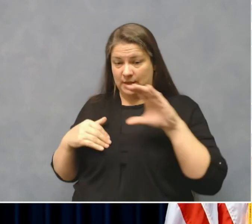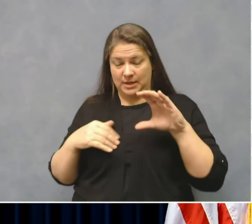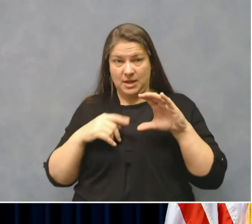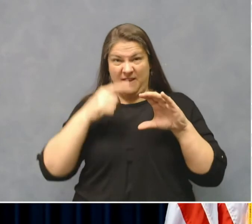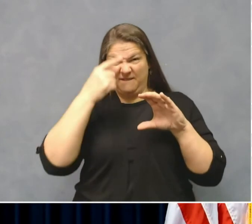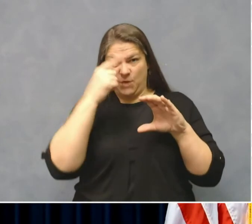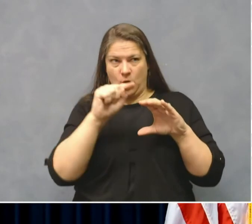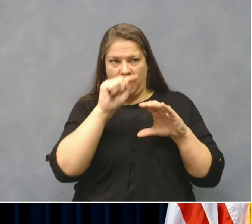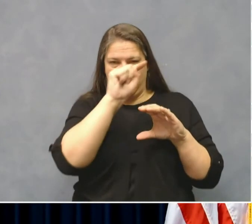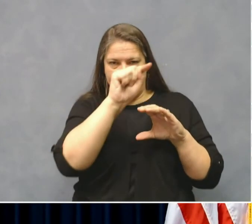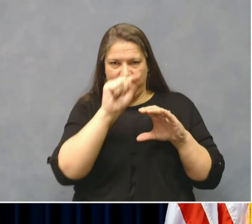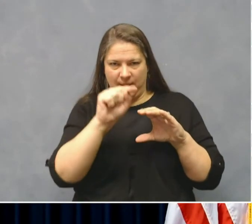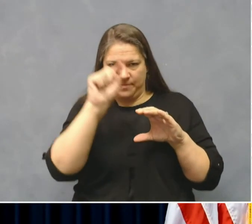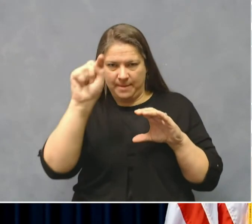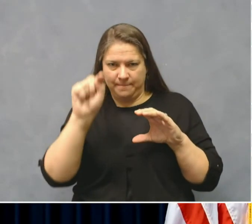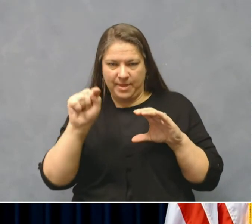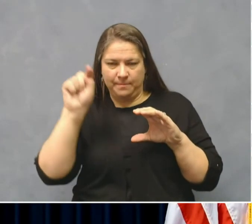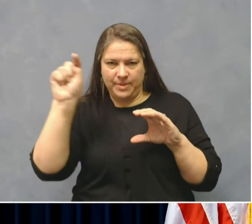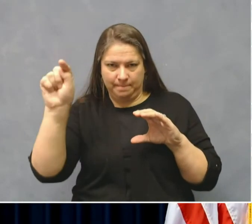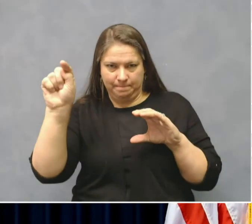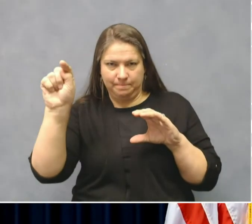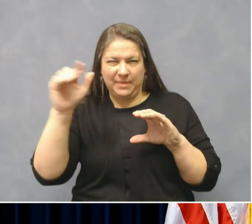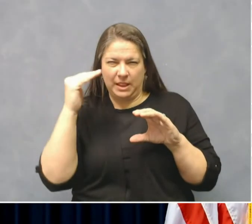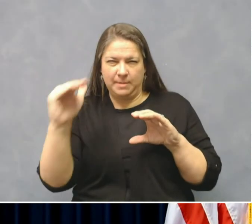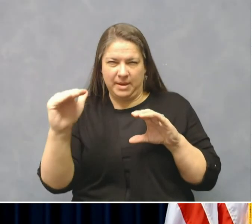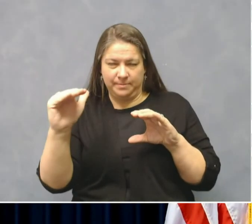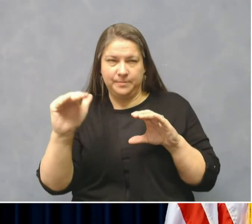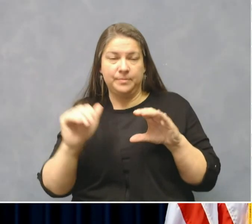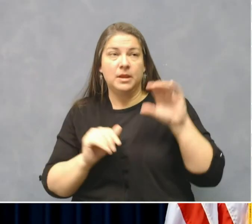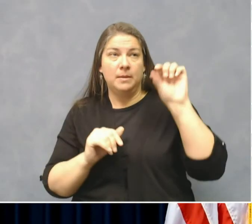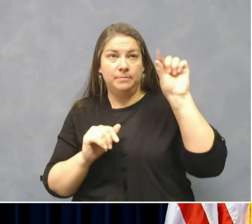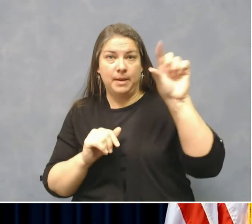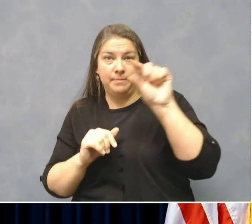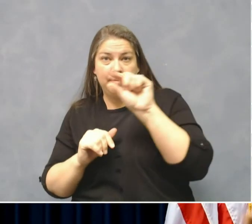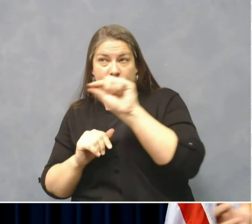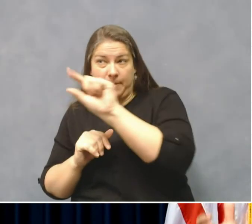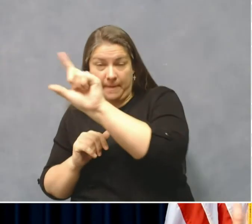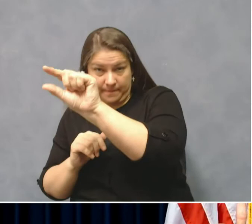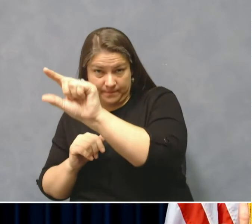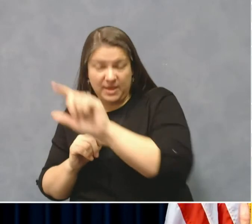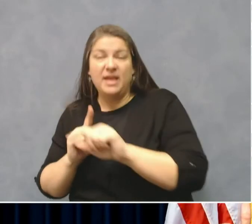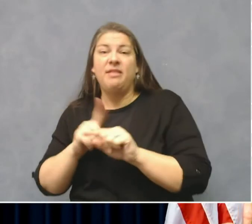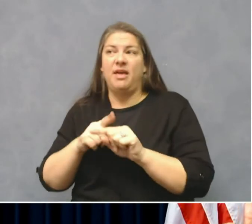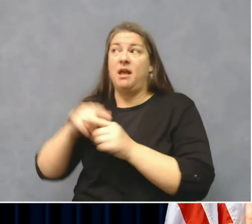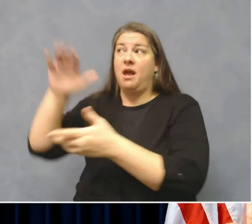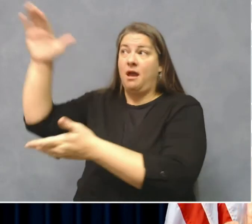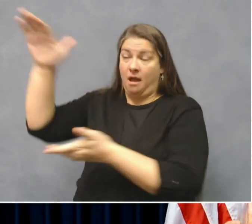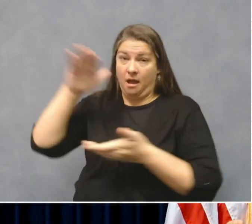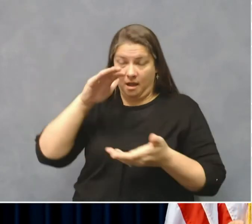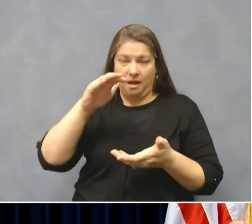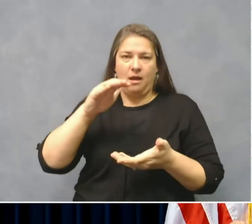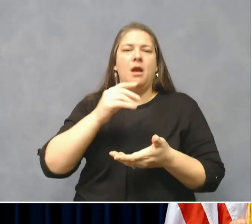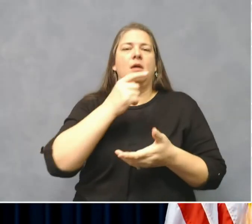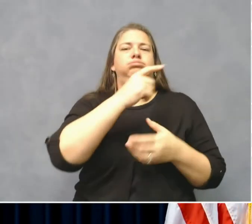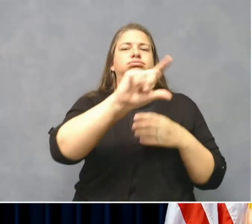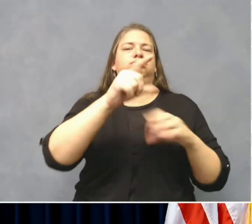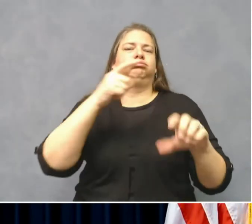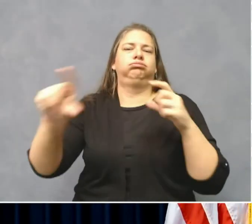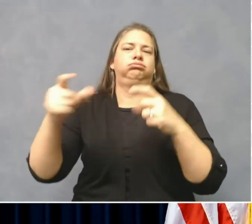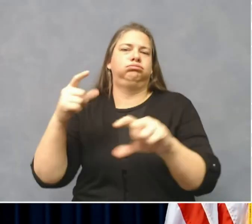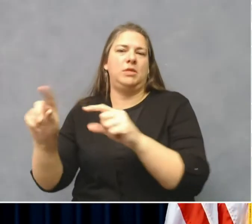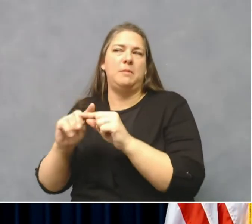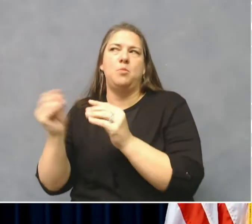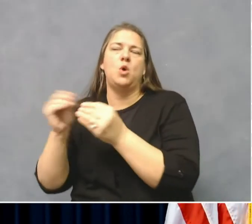targeted groups that can get to it. But just like testing right now, and probably more so, we expect a lot of